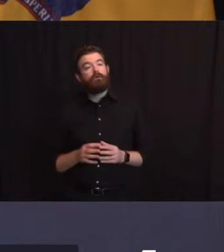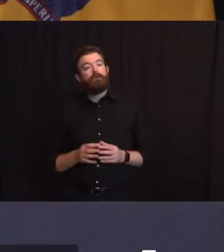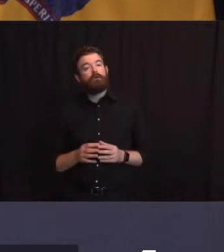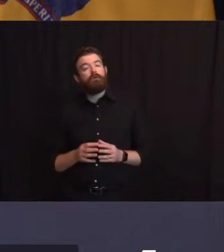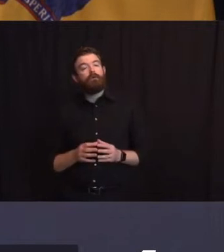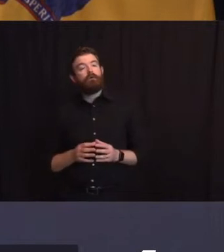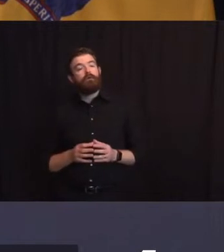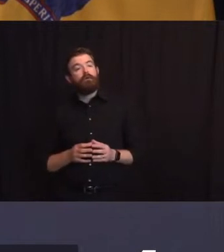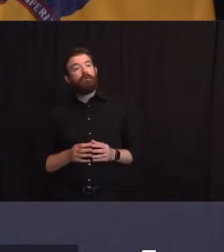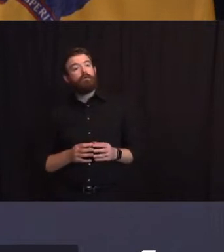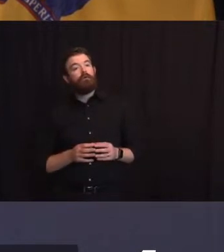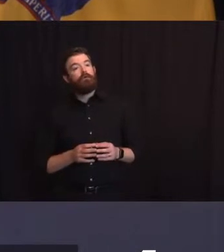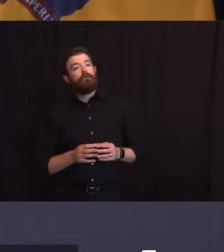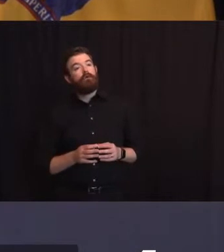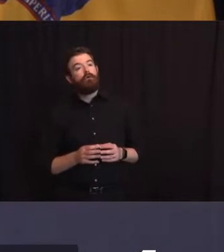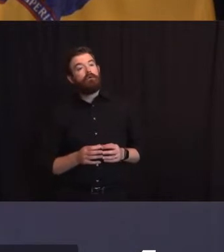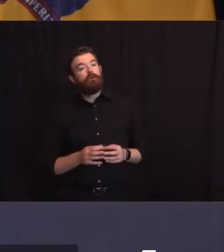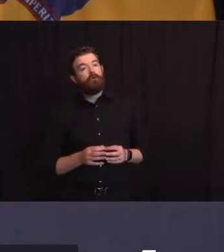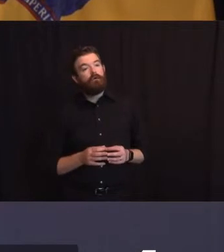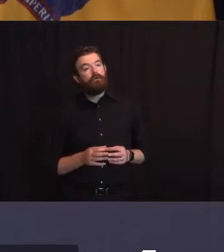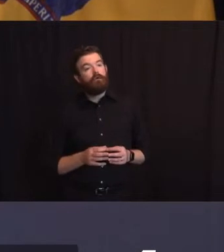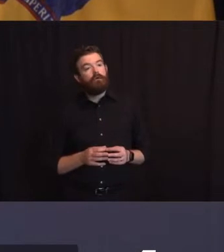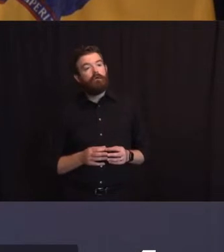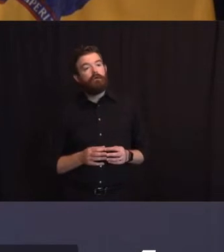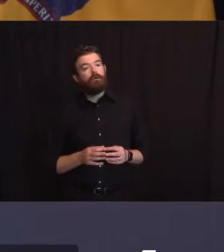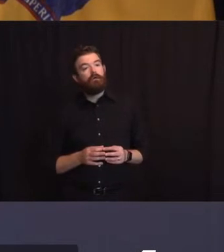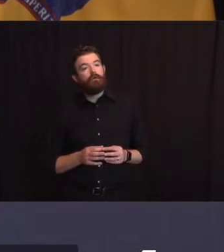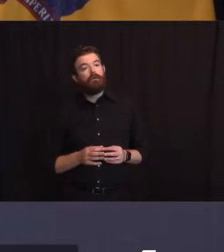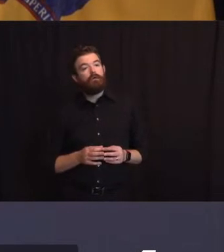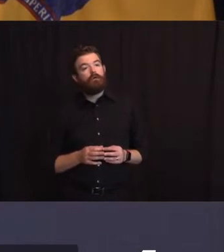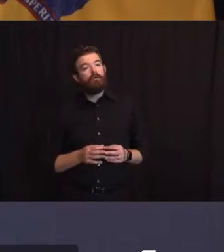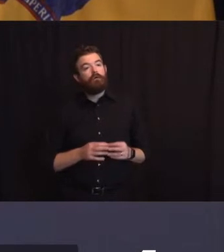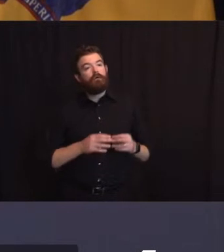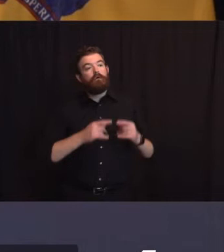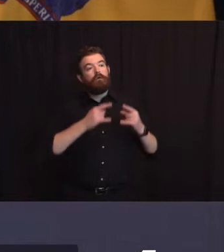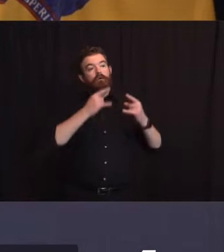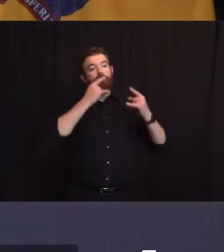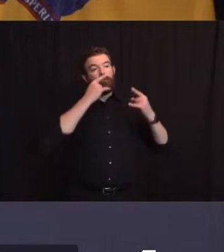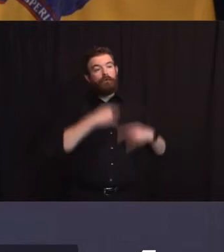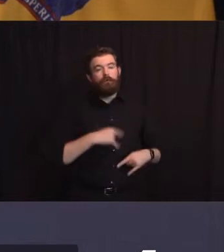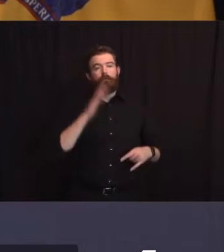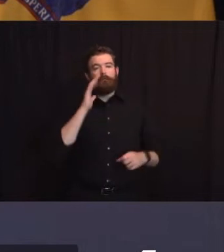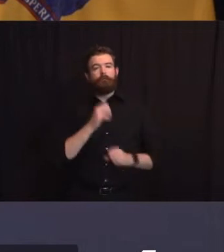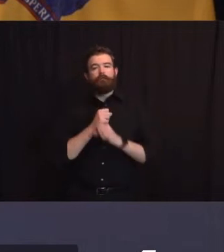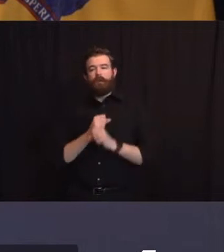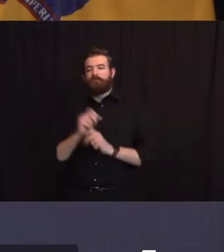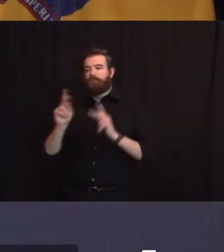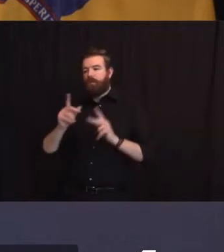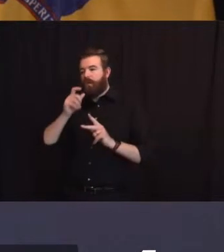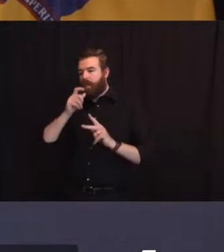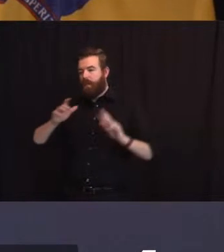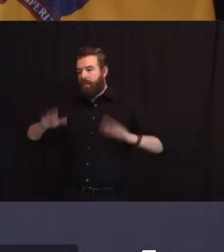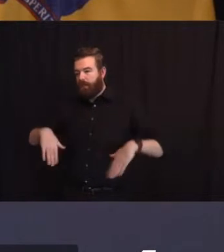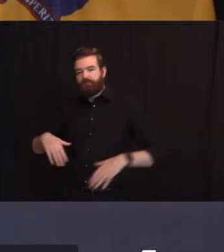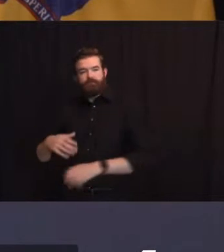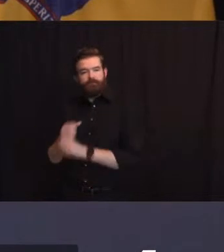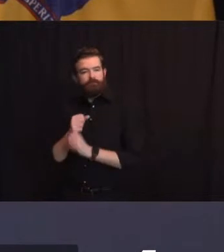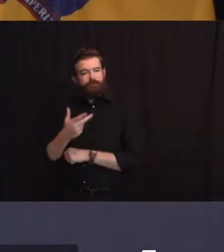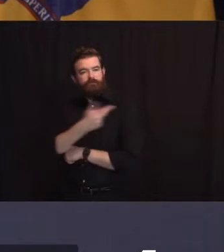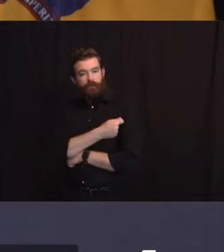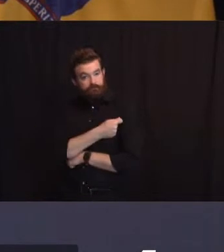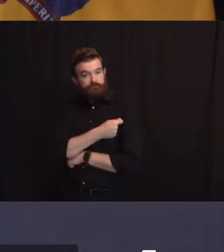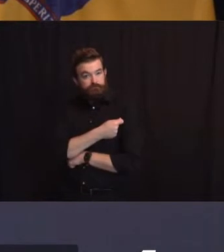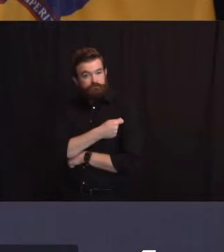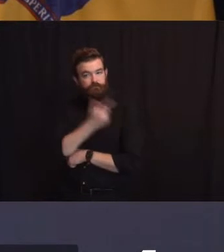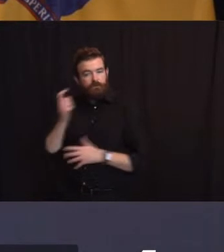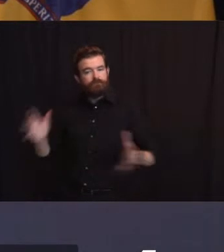vaccinated. Brent, I didn't answer one part of your question. I would just plead with people to do the right thing here. If there's a period of time where it's a little bit